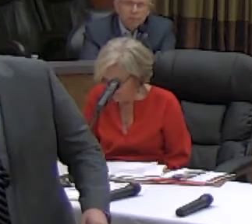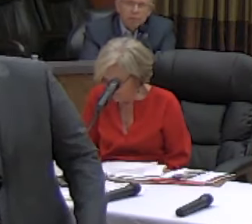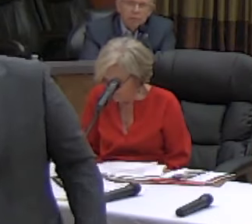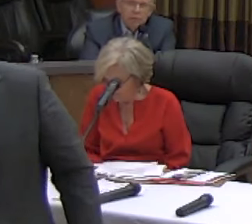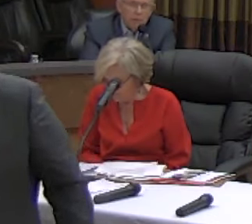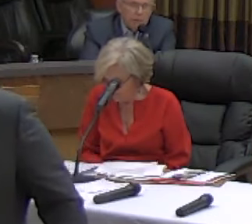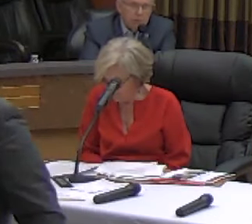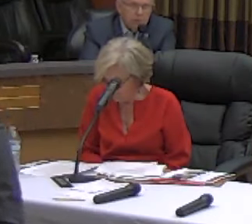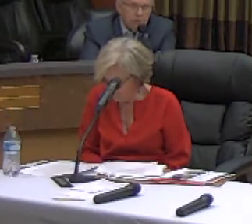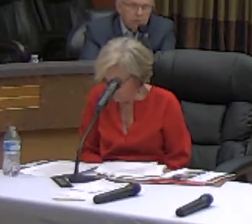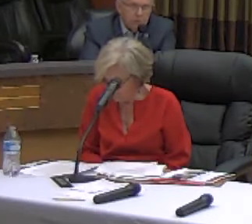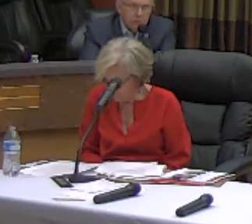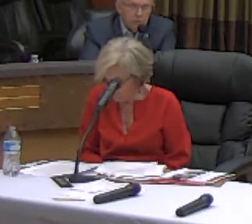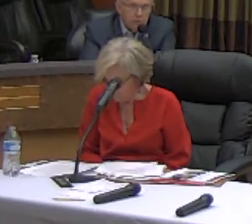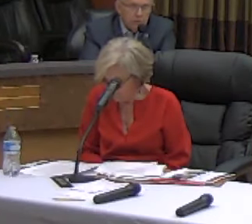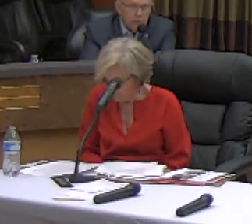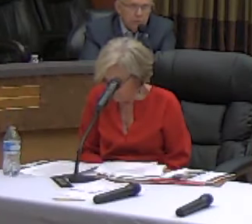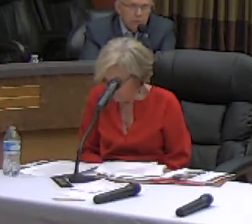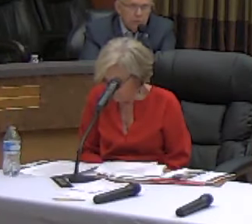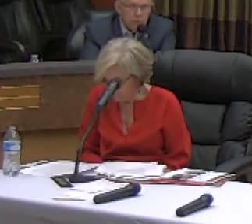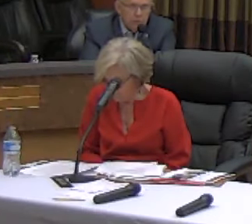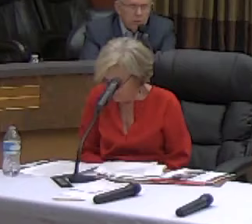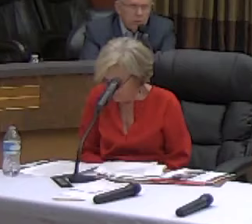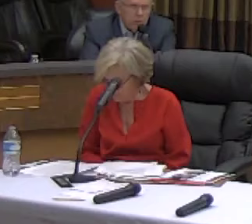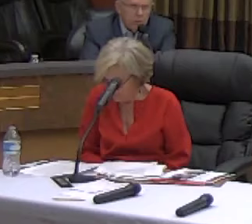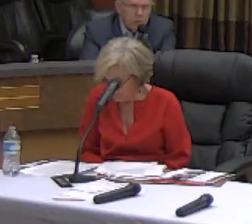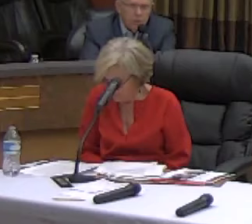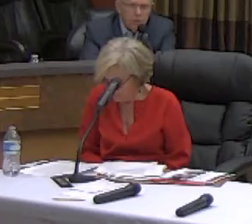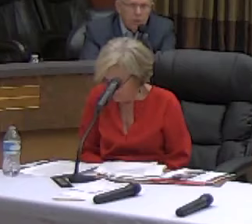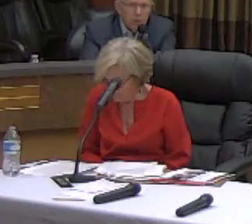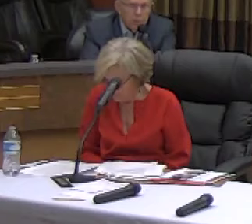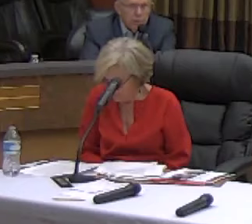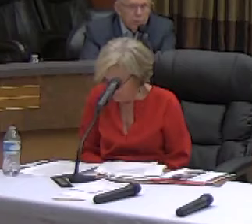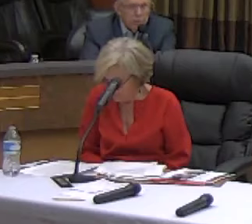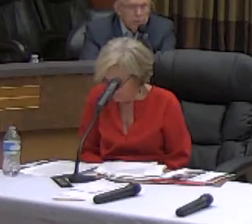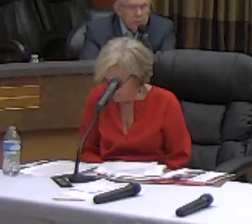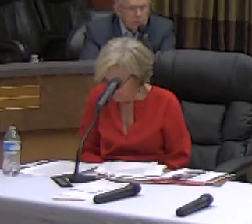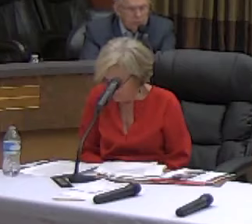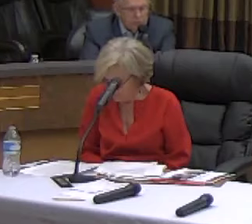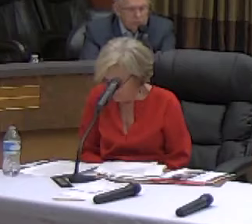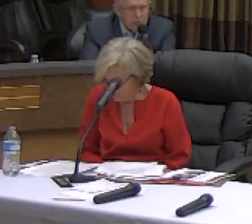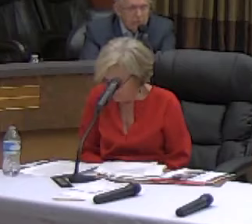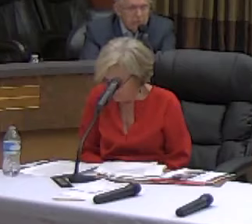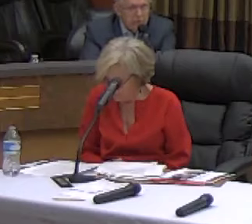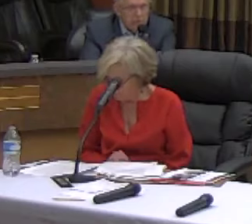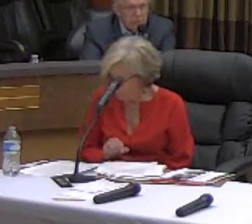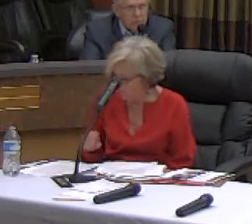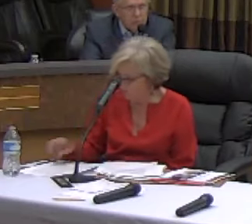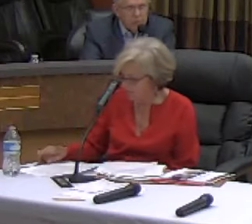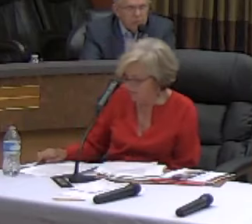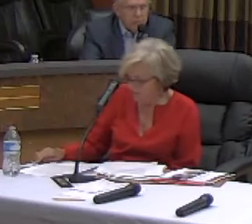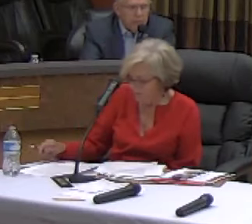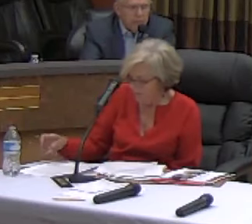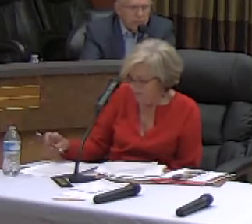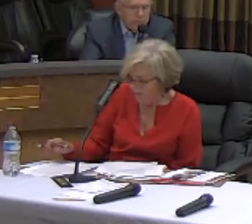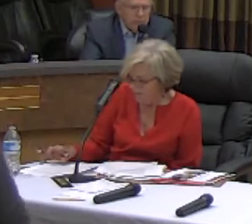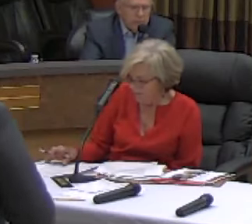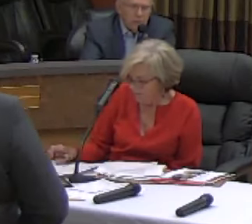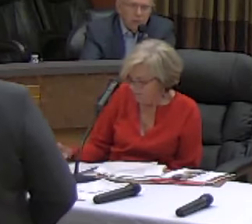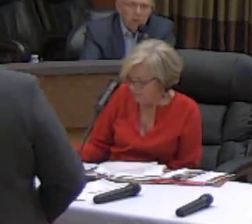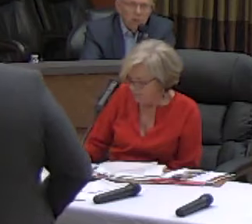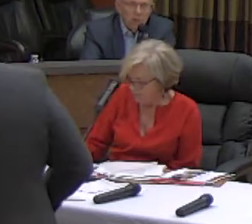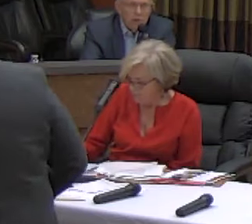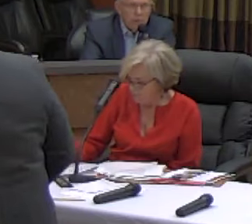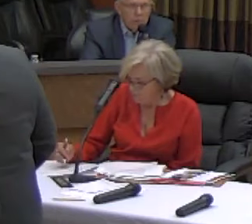have sufficient opportunity for the public at large to be able to understand what the potential impacts can